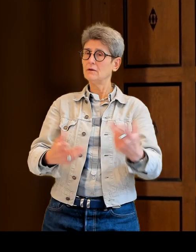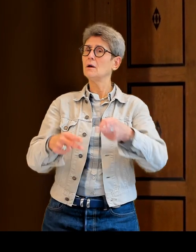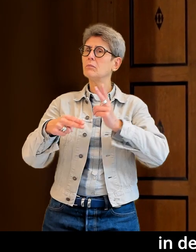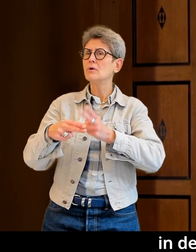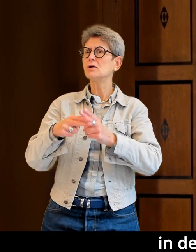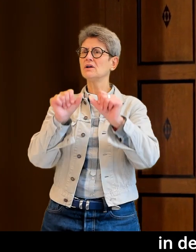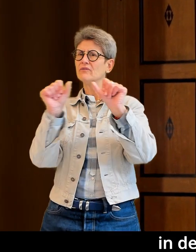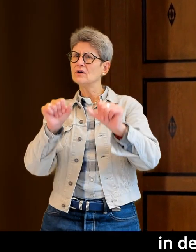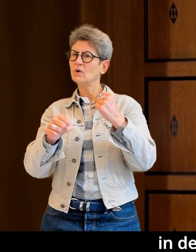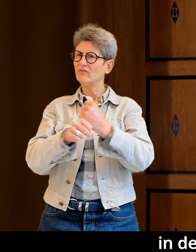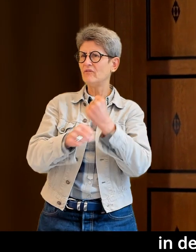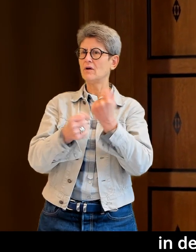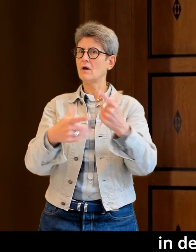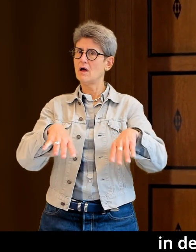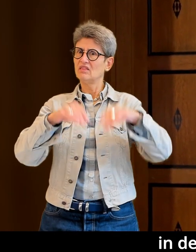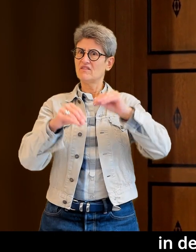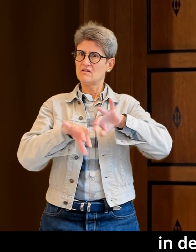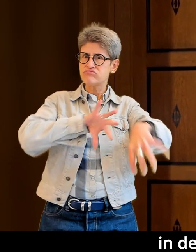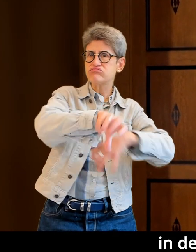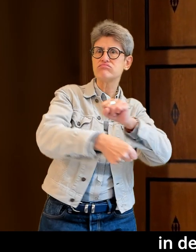which they initially